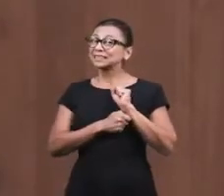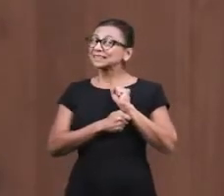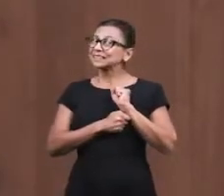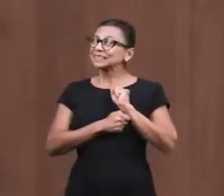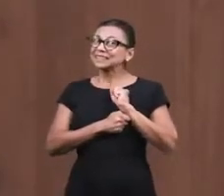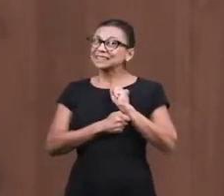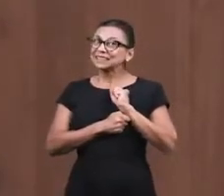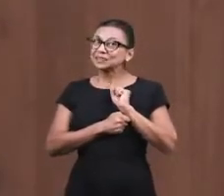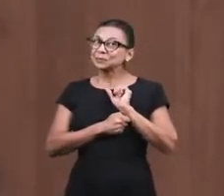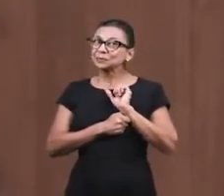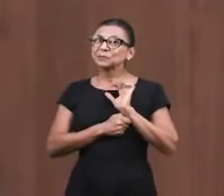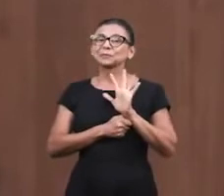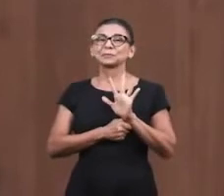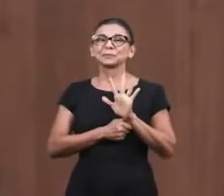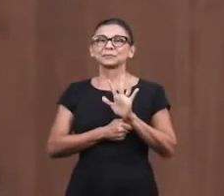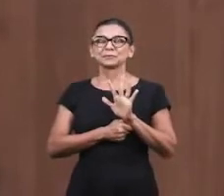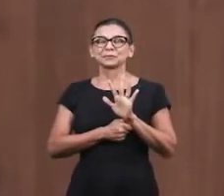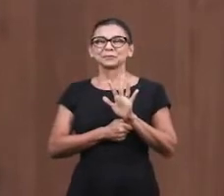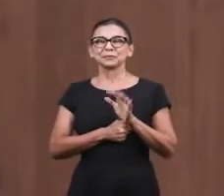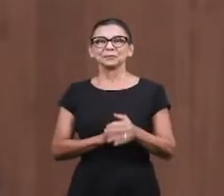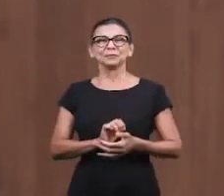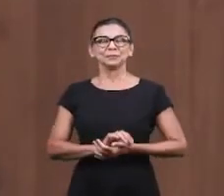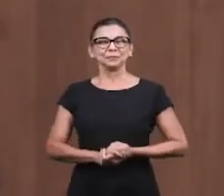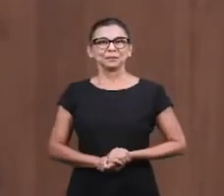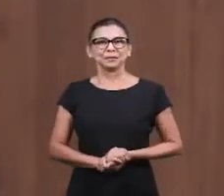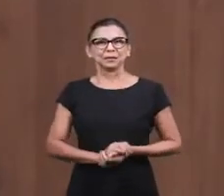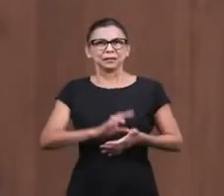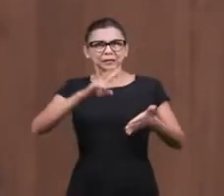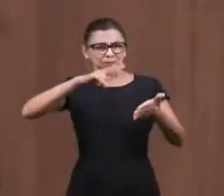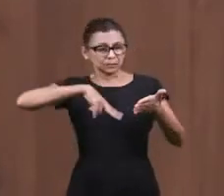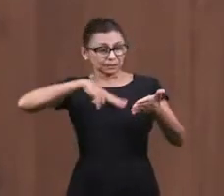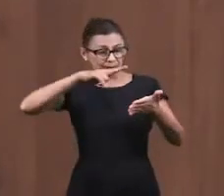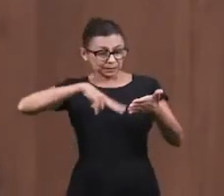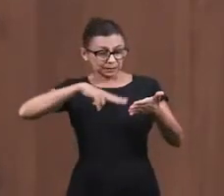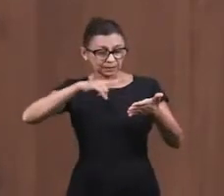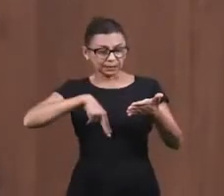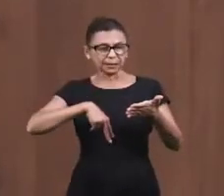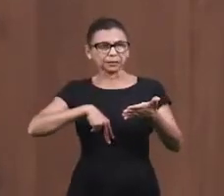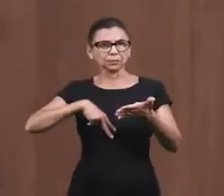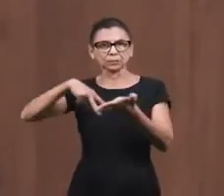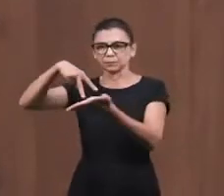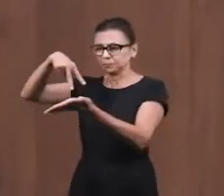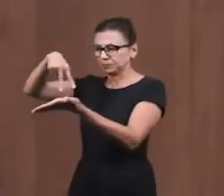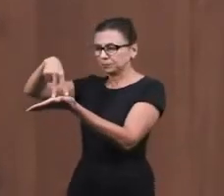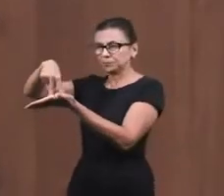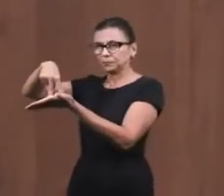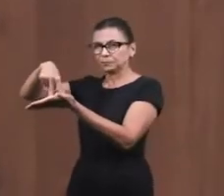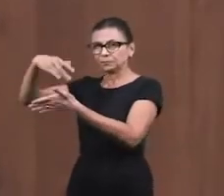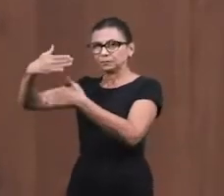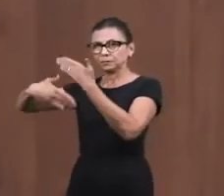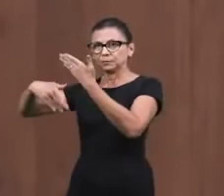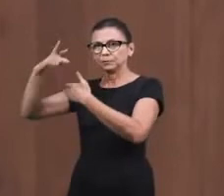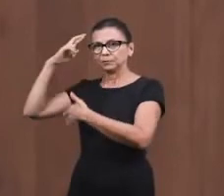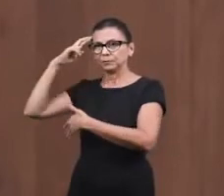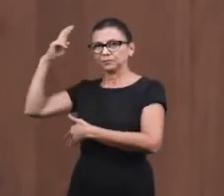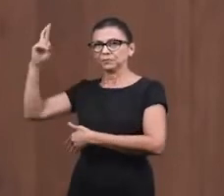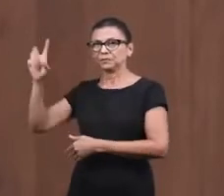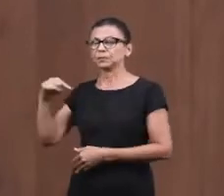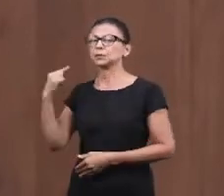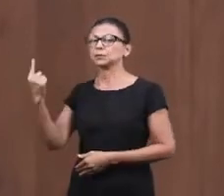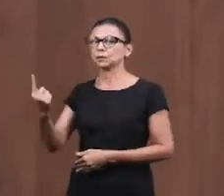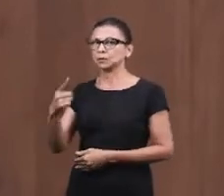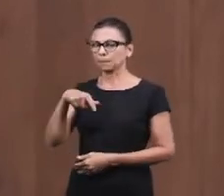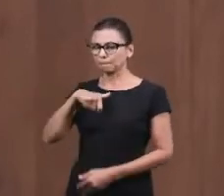the secrets for our lives. And reading the word, staying in the presence of the